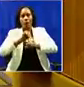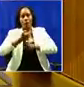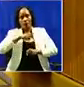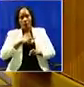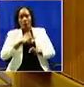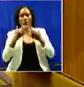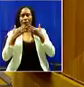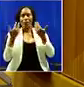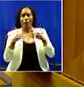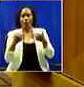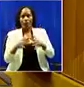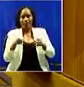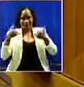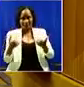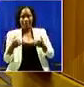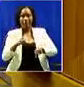This is the time.